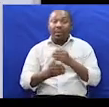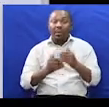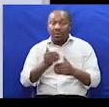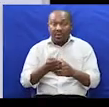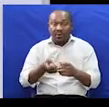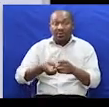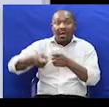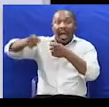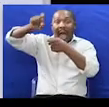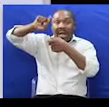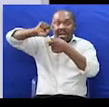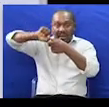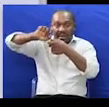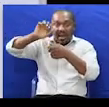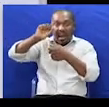acid